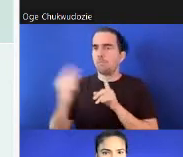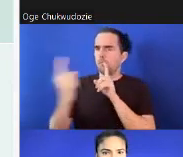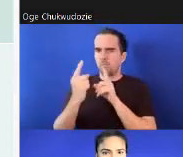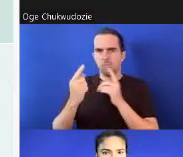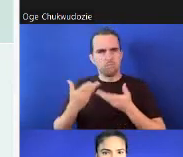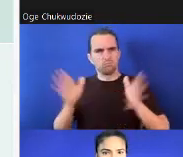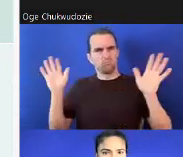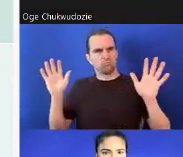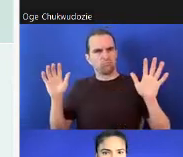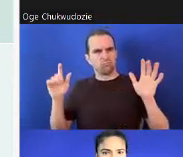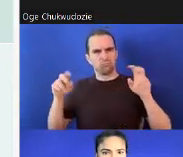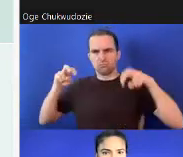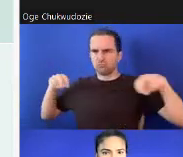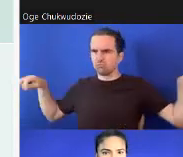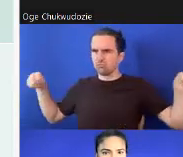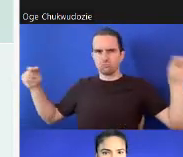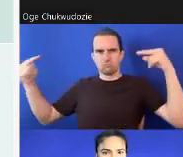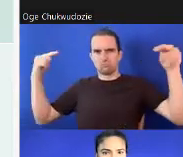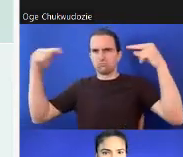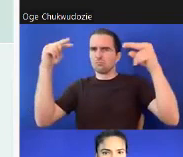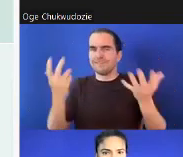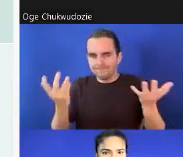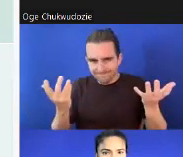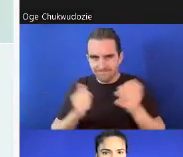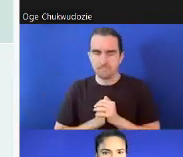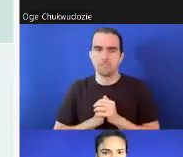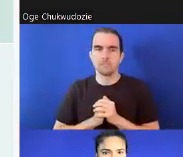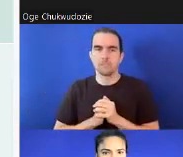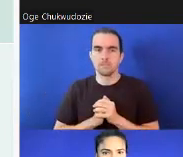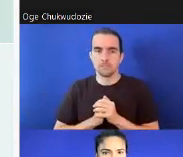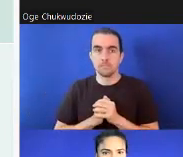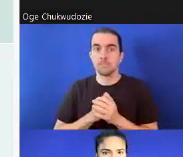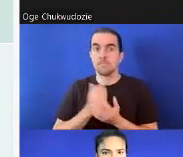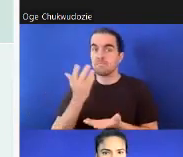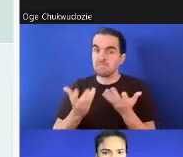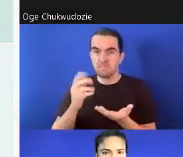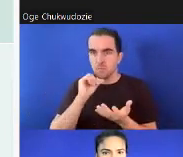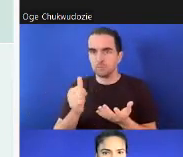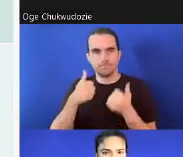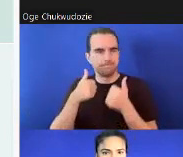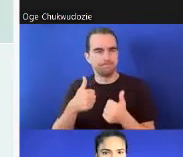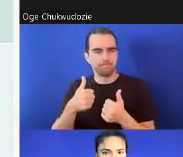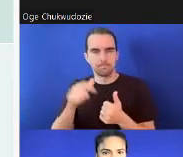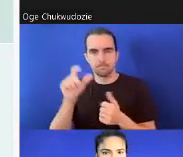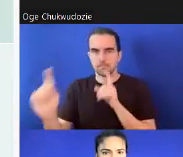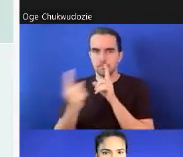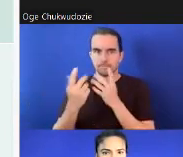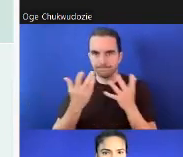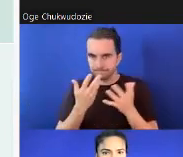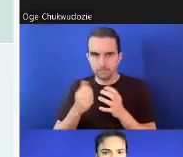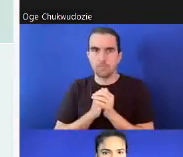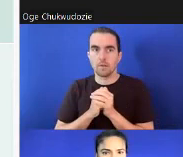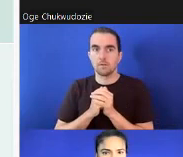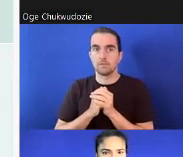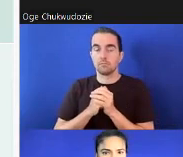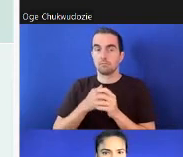only available, say, in the morning or from morning till a particular time. And also weather could also be a factor limiting it,